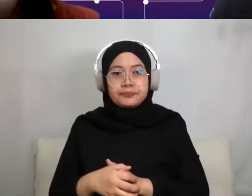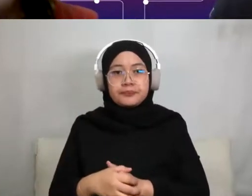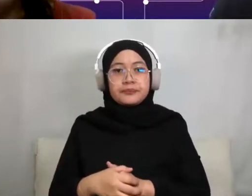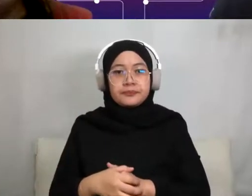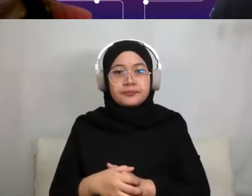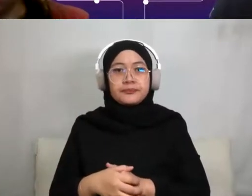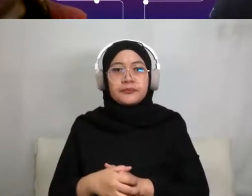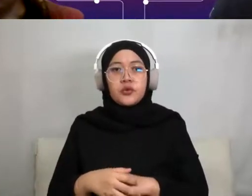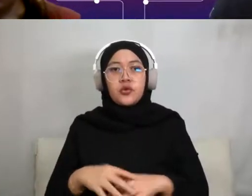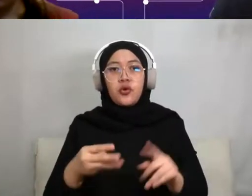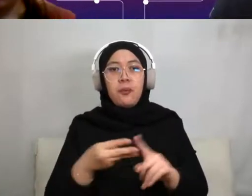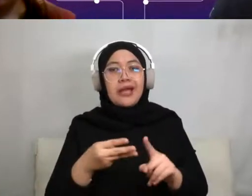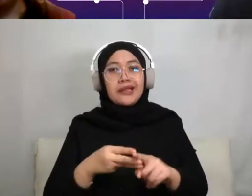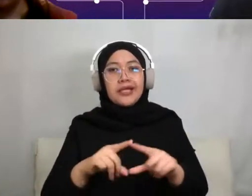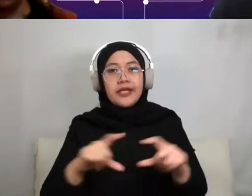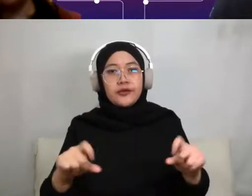So